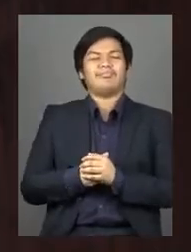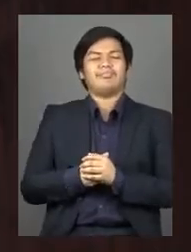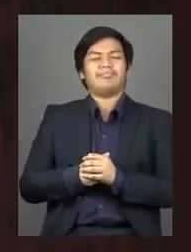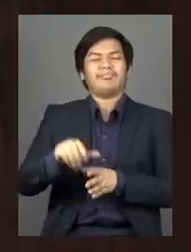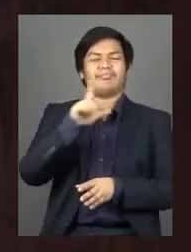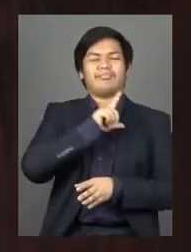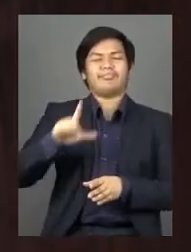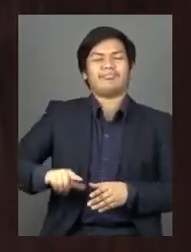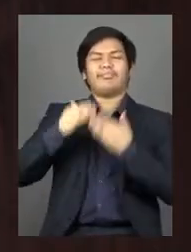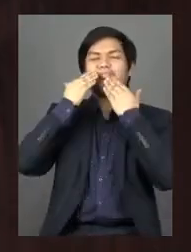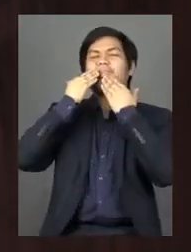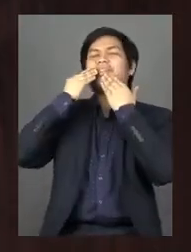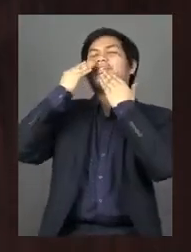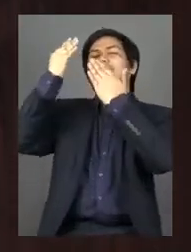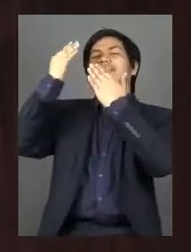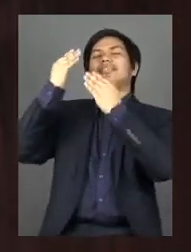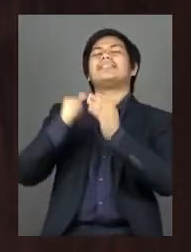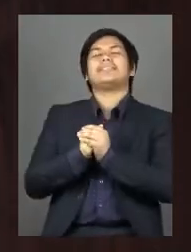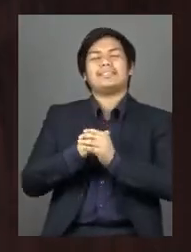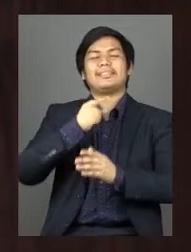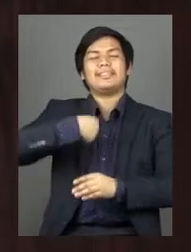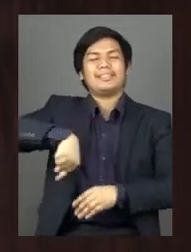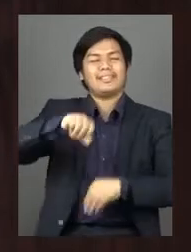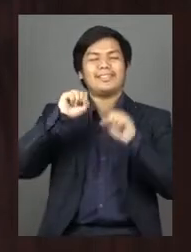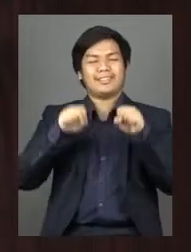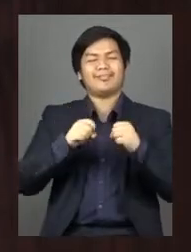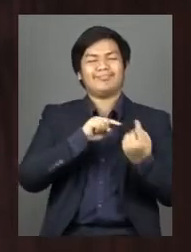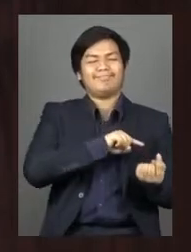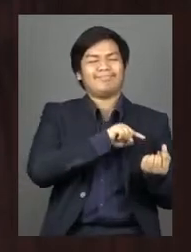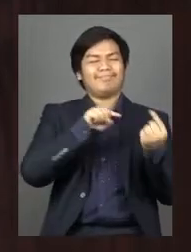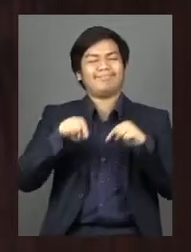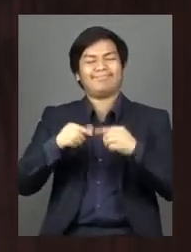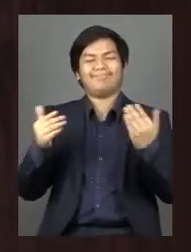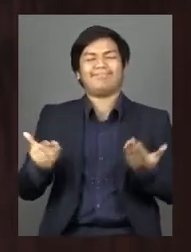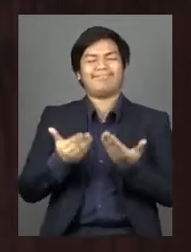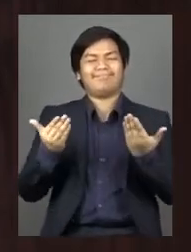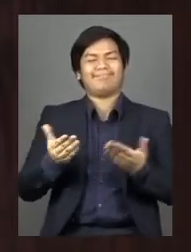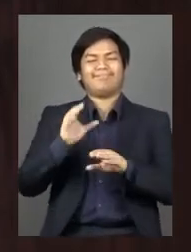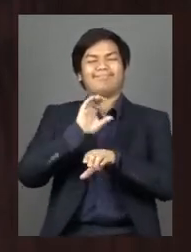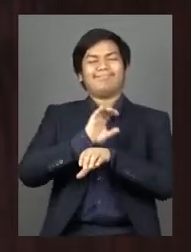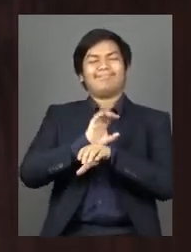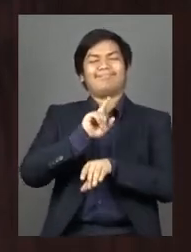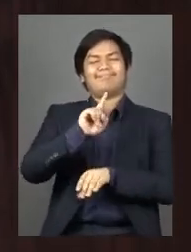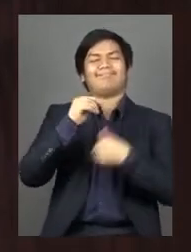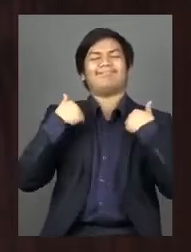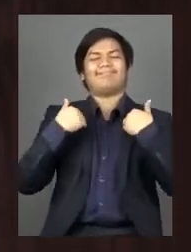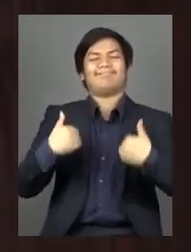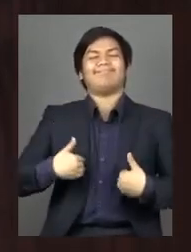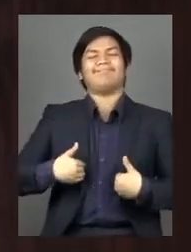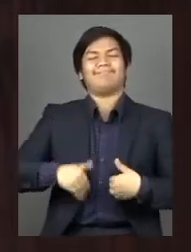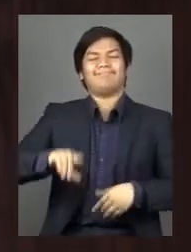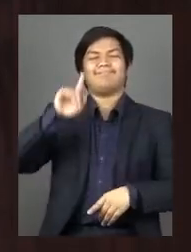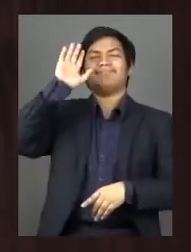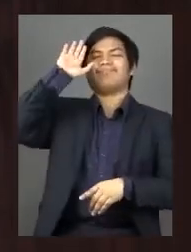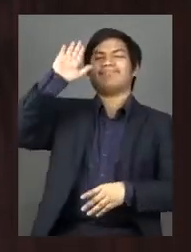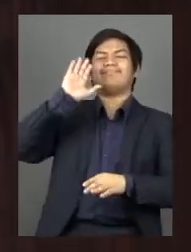Lord, we thank You that we can come together in this place to worship as one body, Your beloved